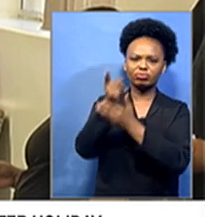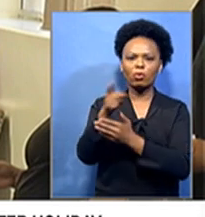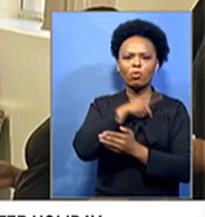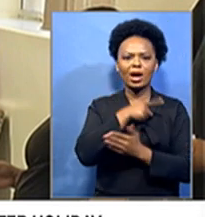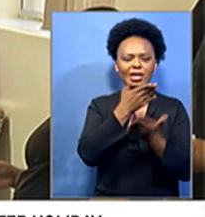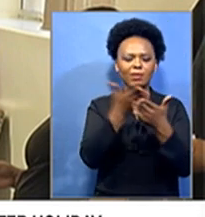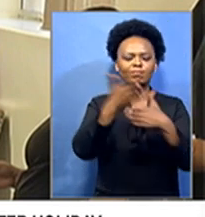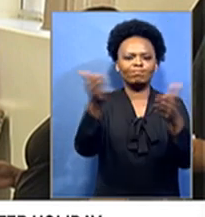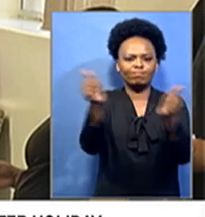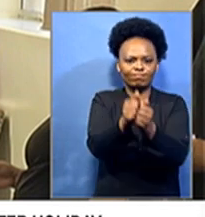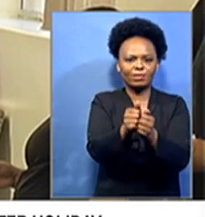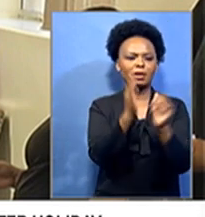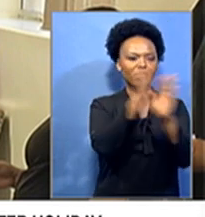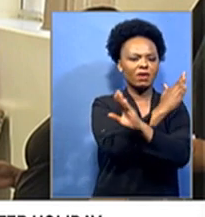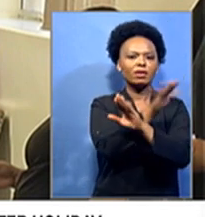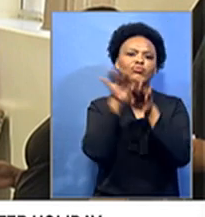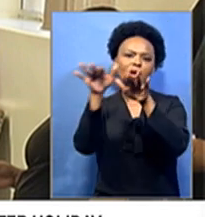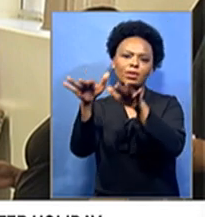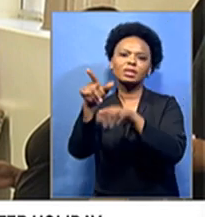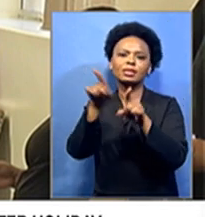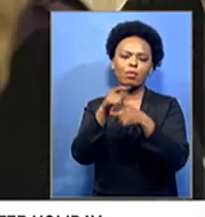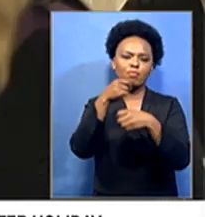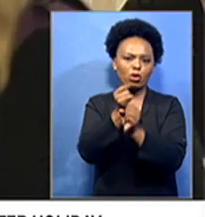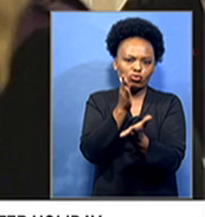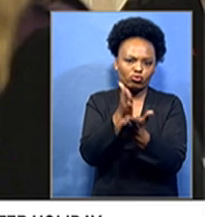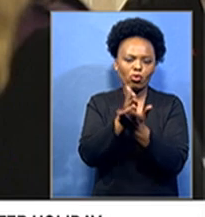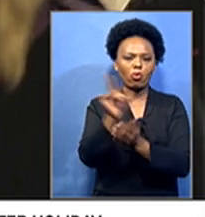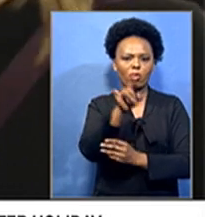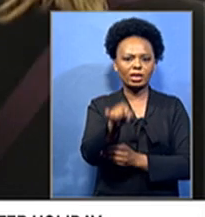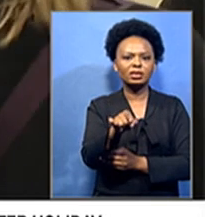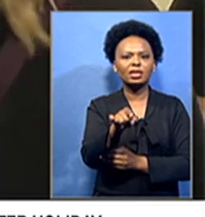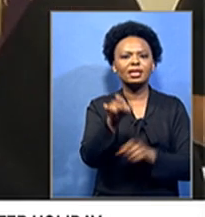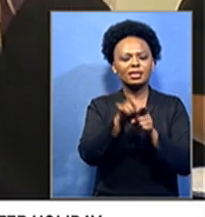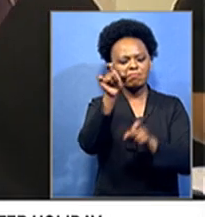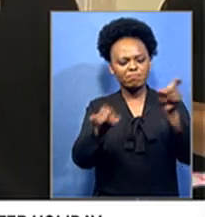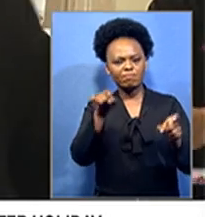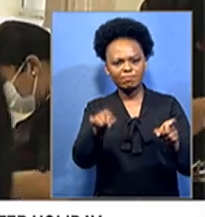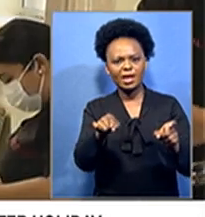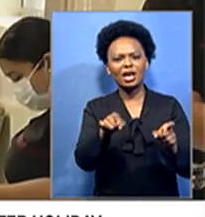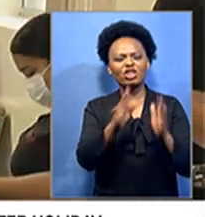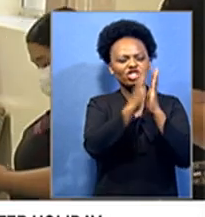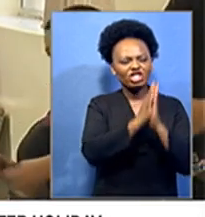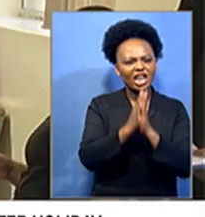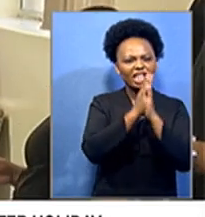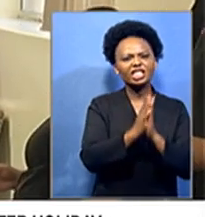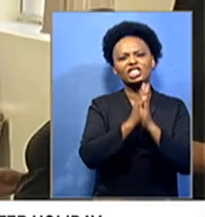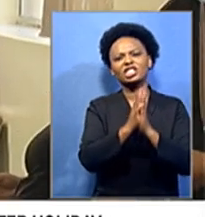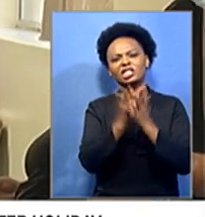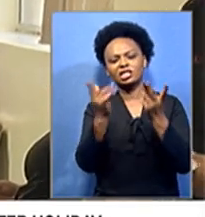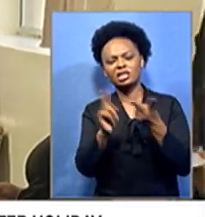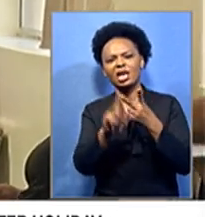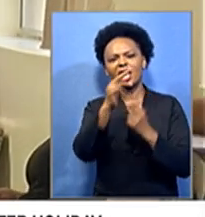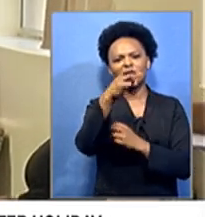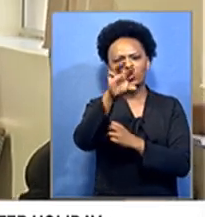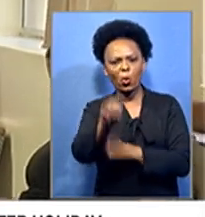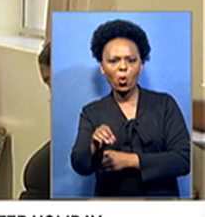And we're also wanting to make sure that, civil society formations, the churches and NGOs work